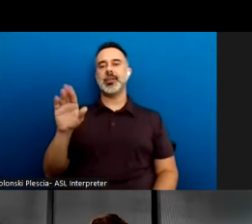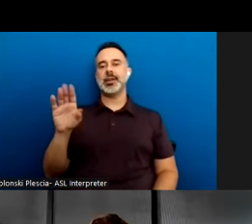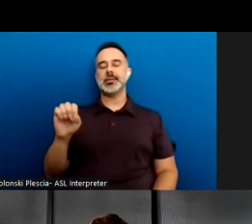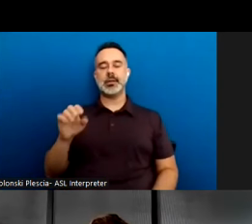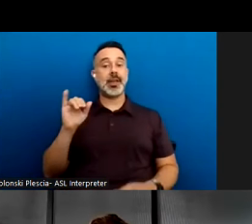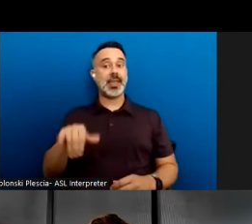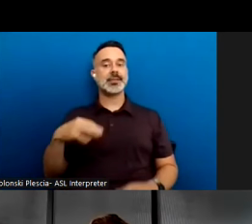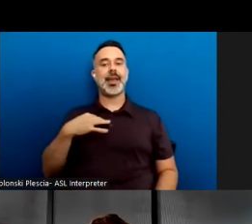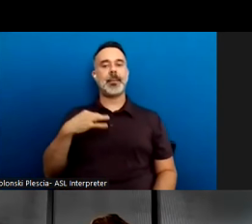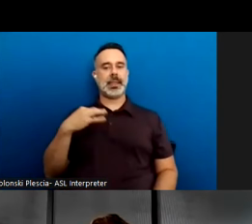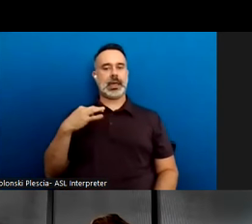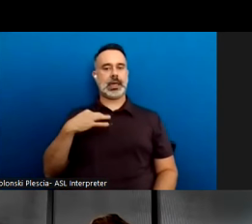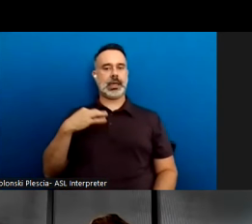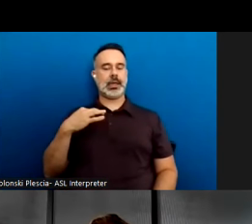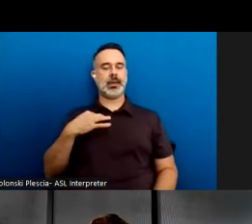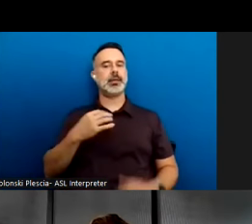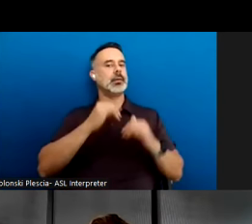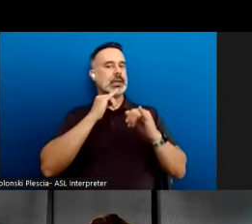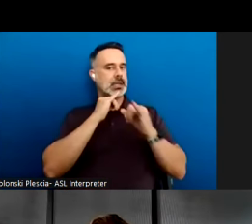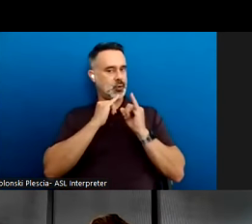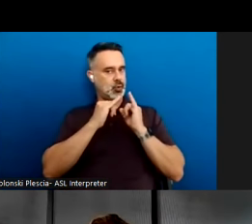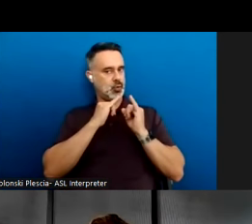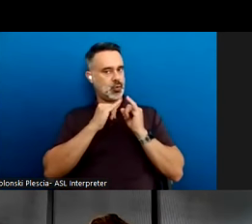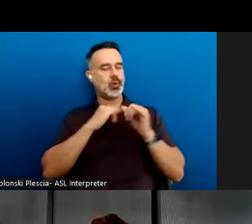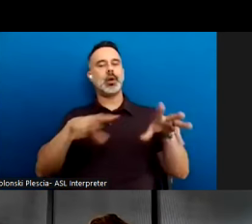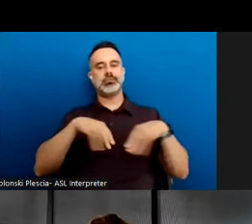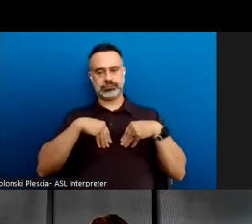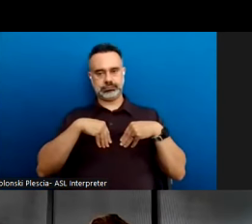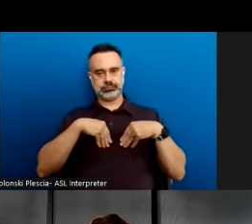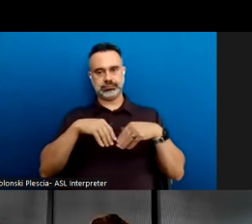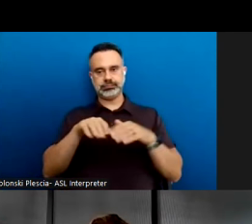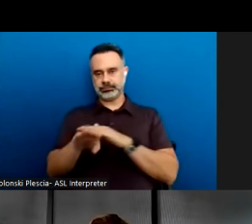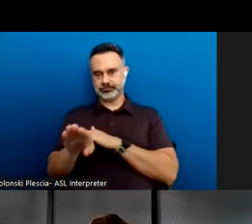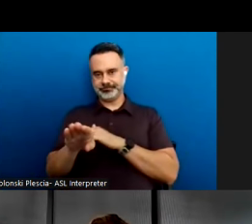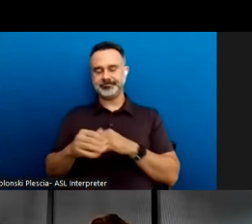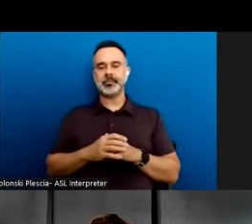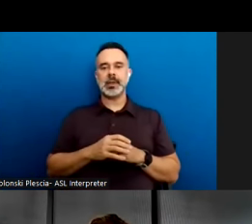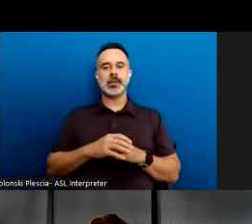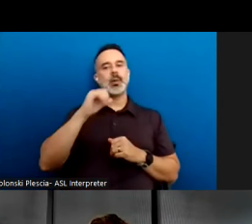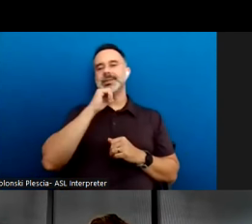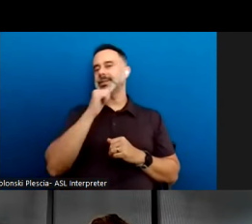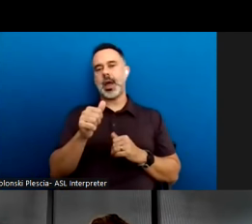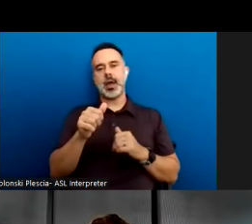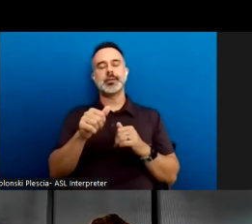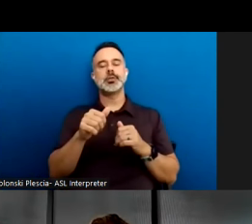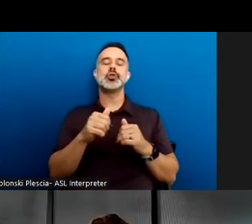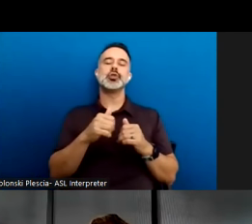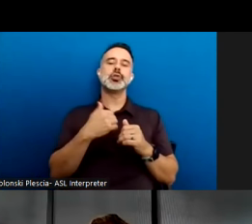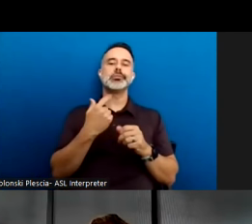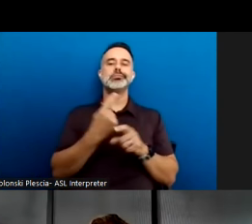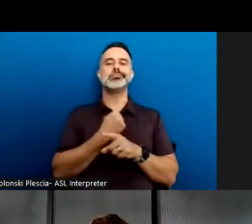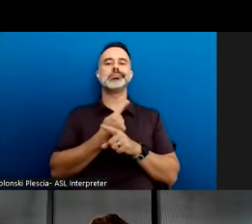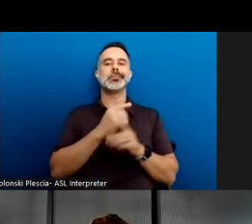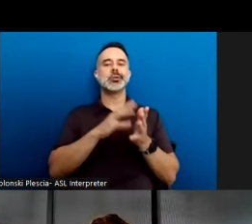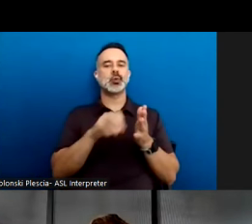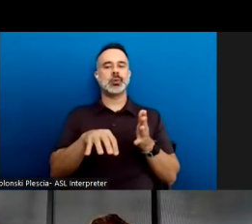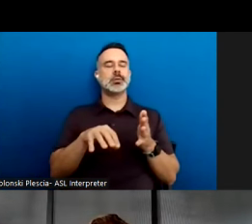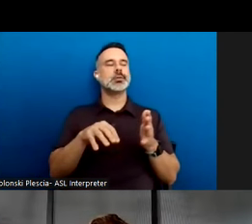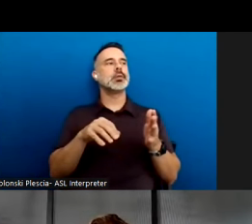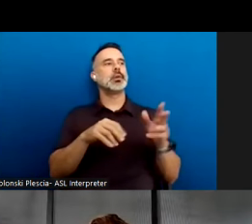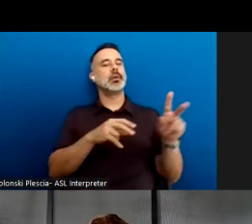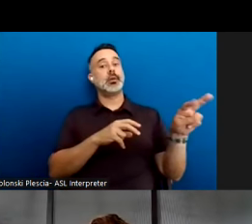application process. They are interviewed and then they are accepted. So again, they are not the typical students who've been moved to